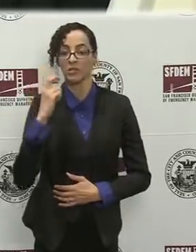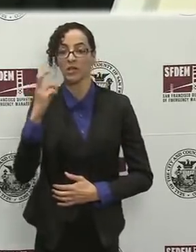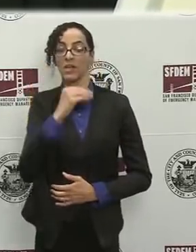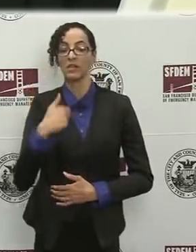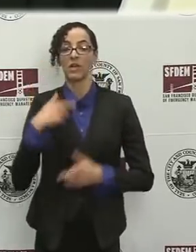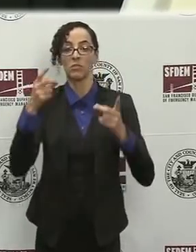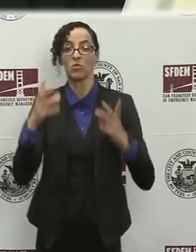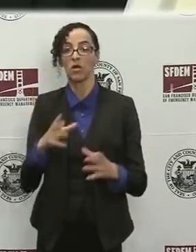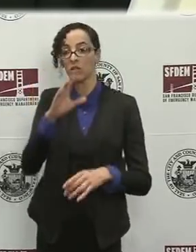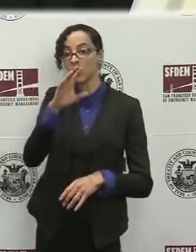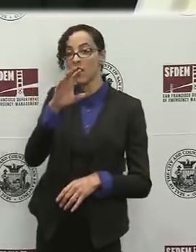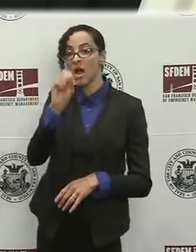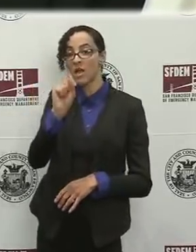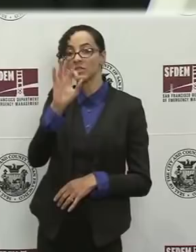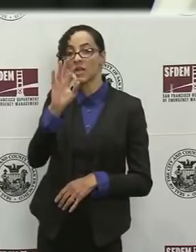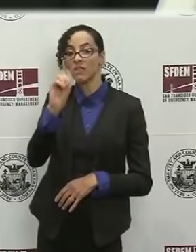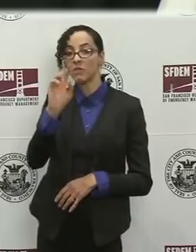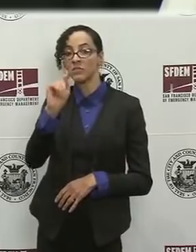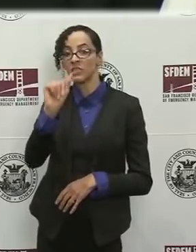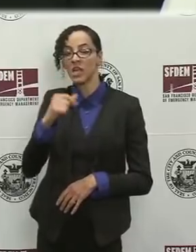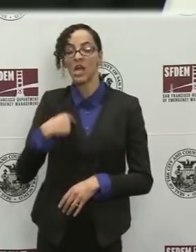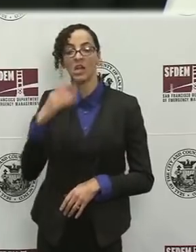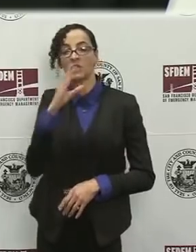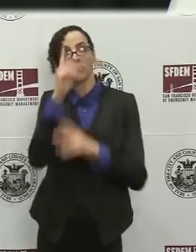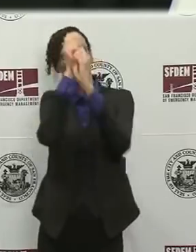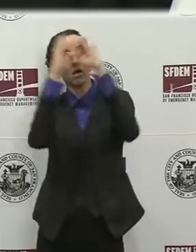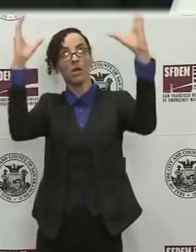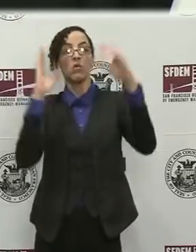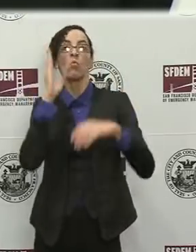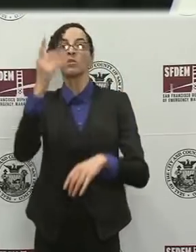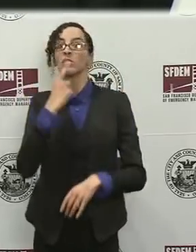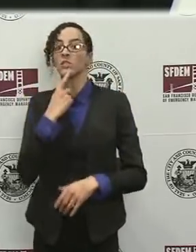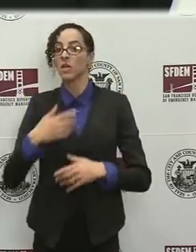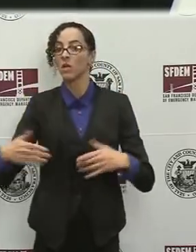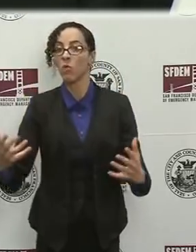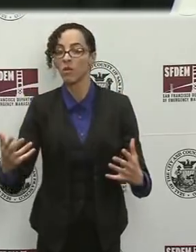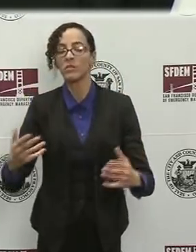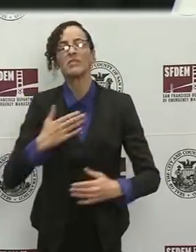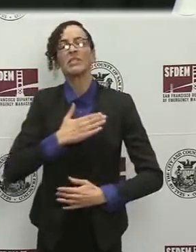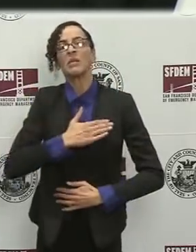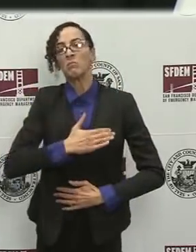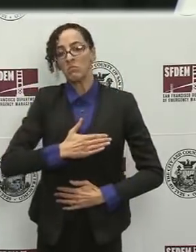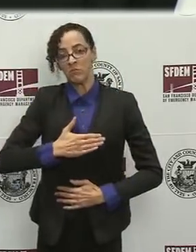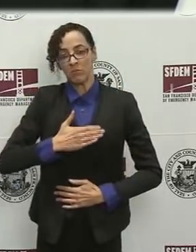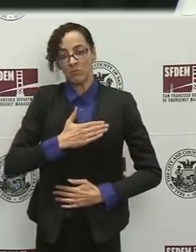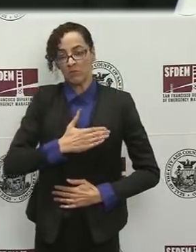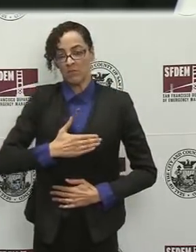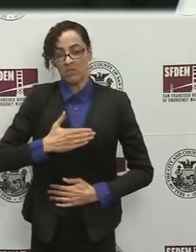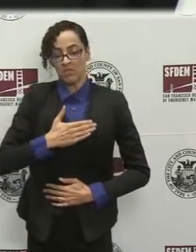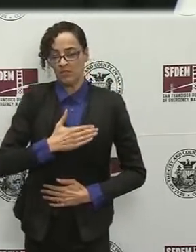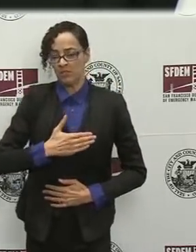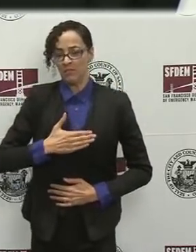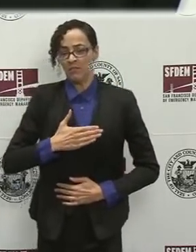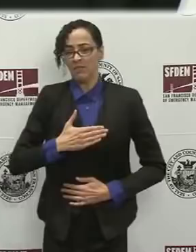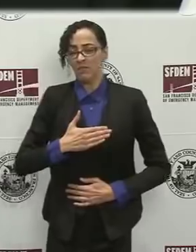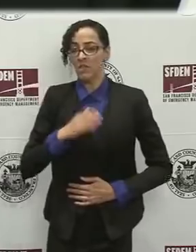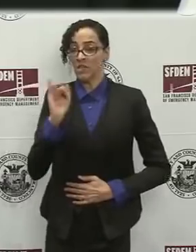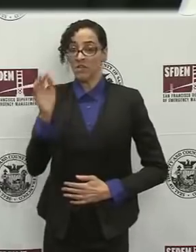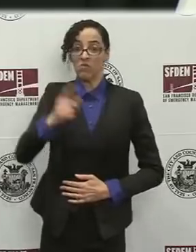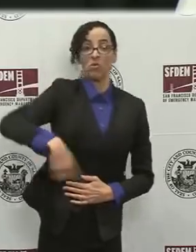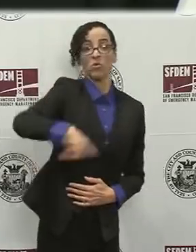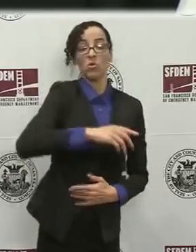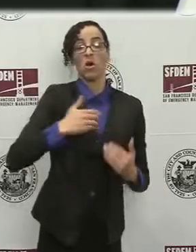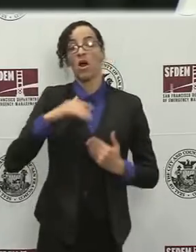would say this. But please, if you have any other option for getting around, please